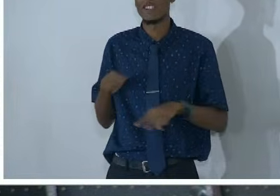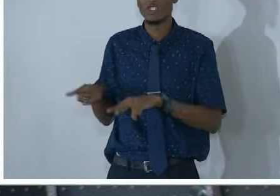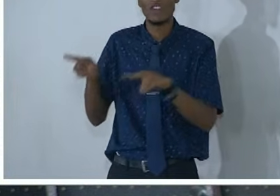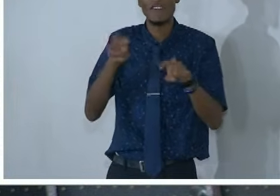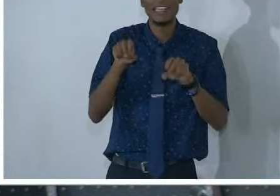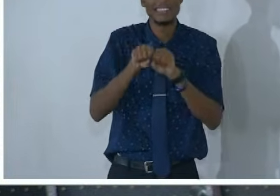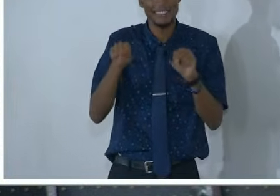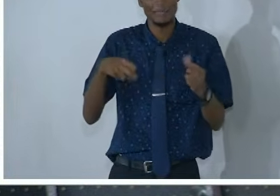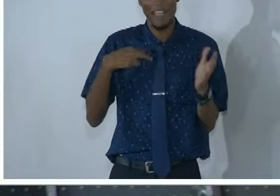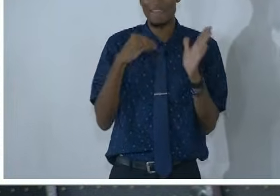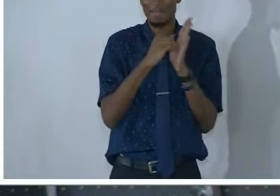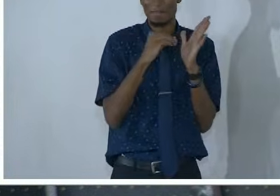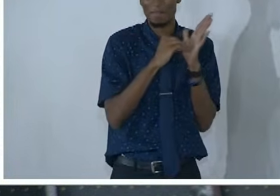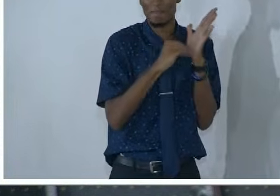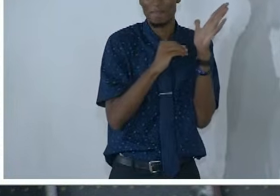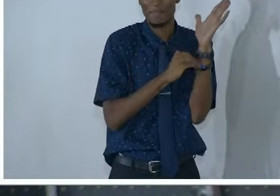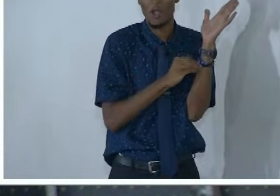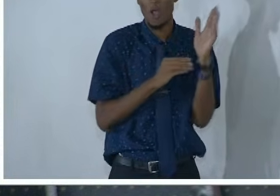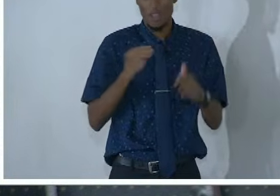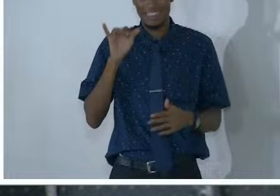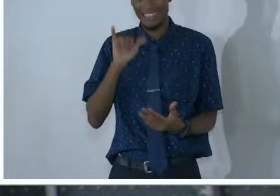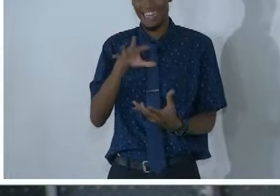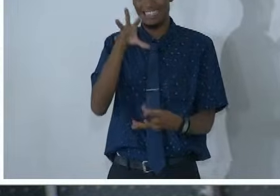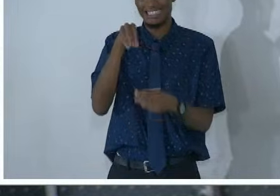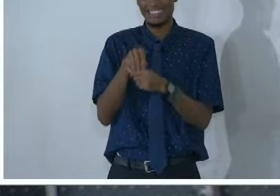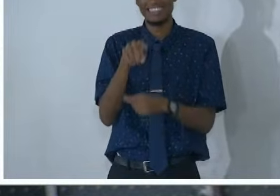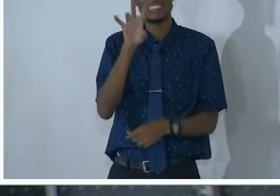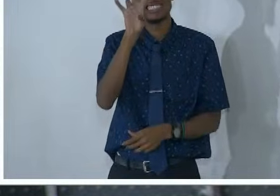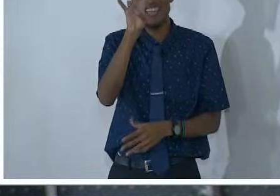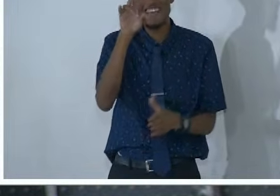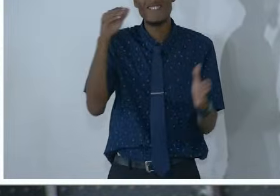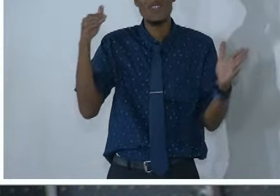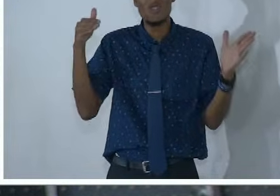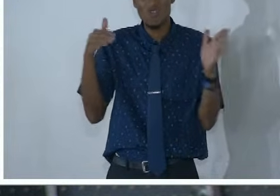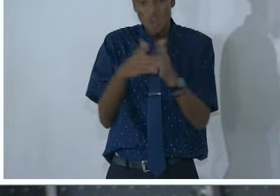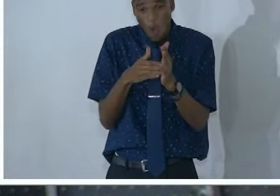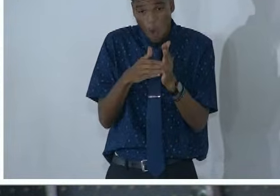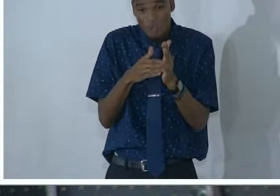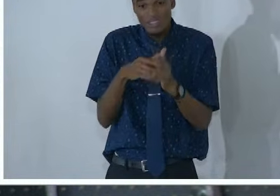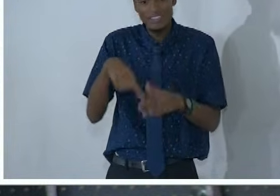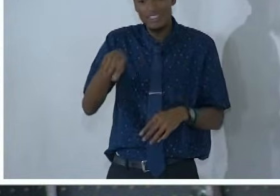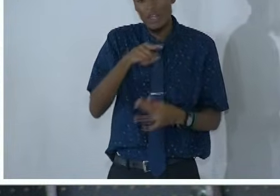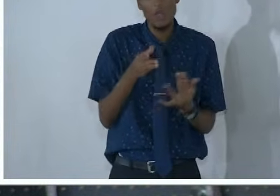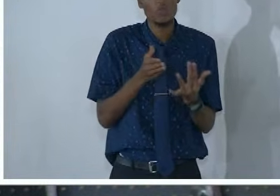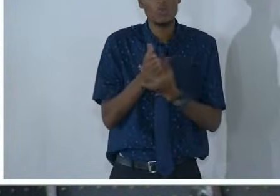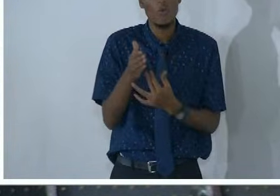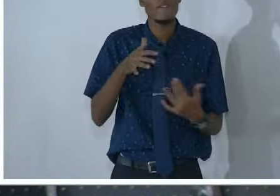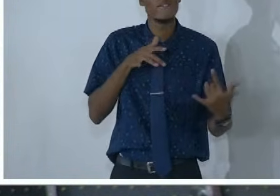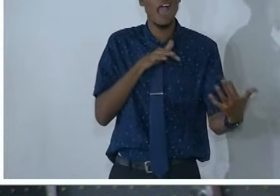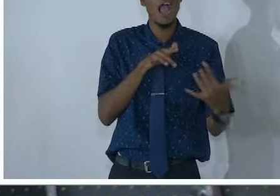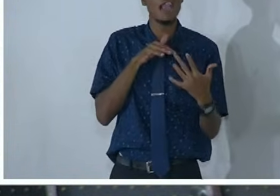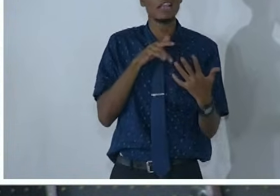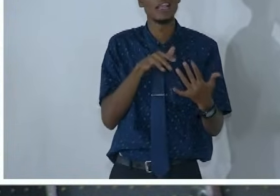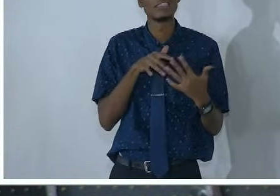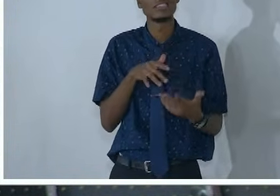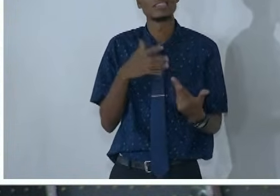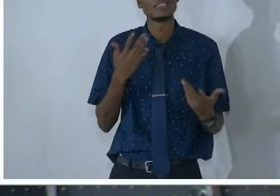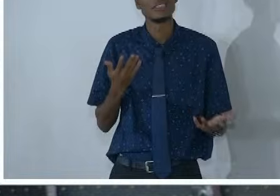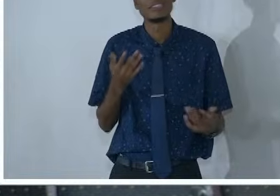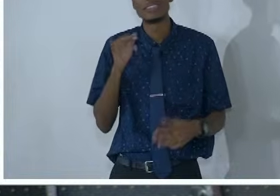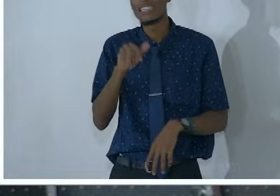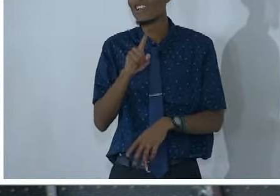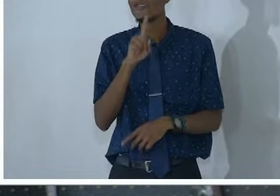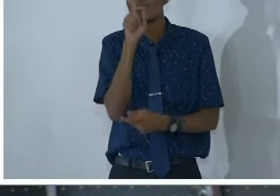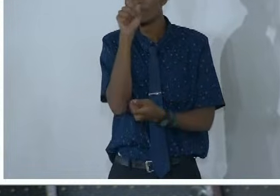these, almost 7,000 were violence-related injuries. Particularly concerning are the